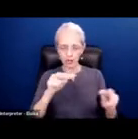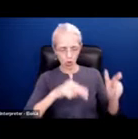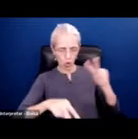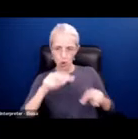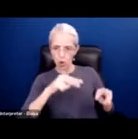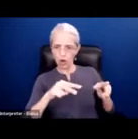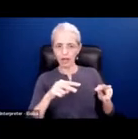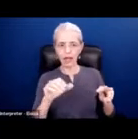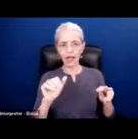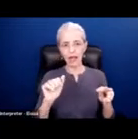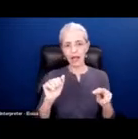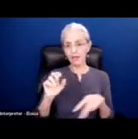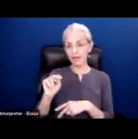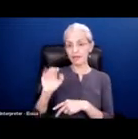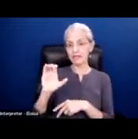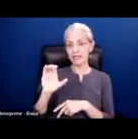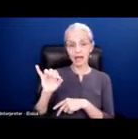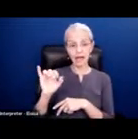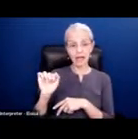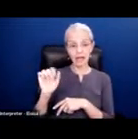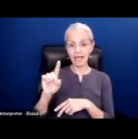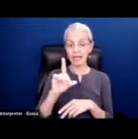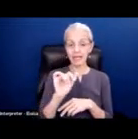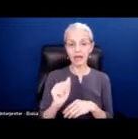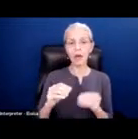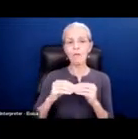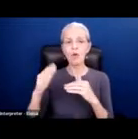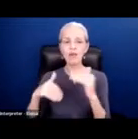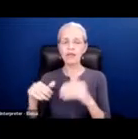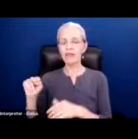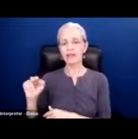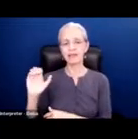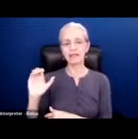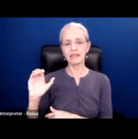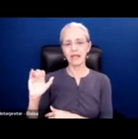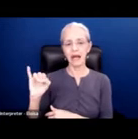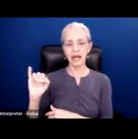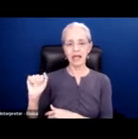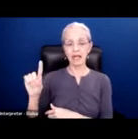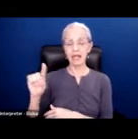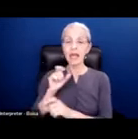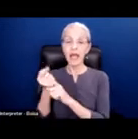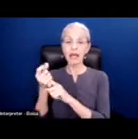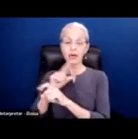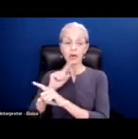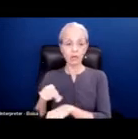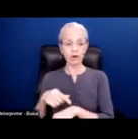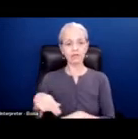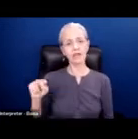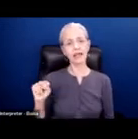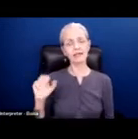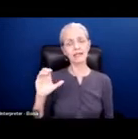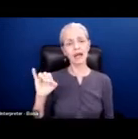NCIAD data beyond the NCIAD annual reports. NCIAD produces